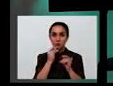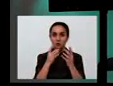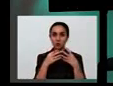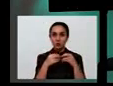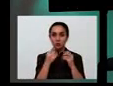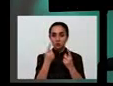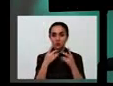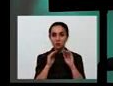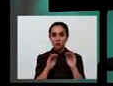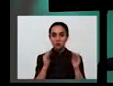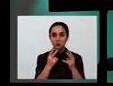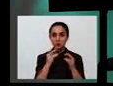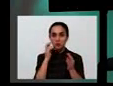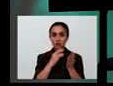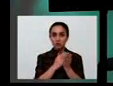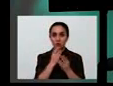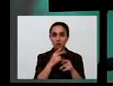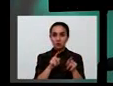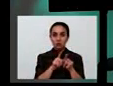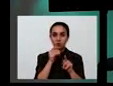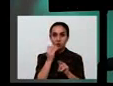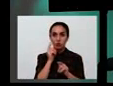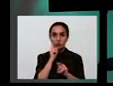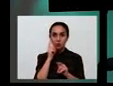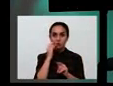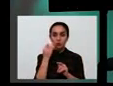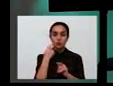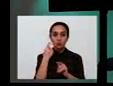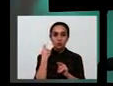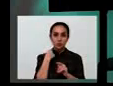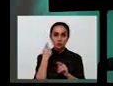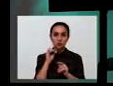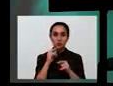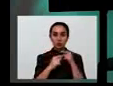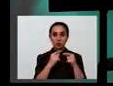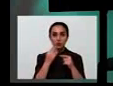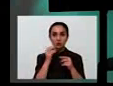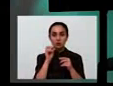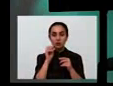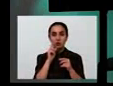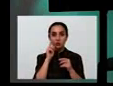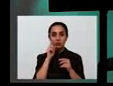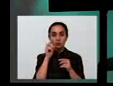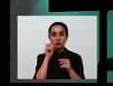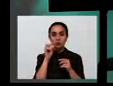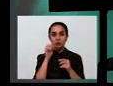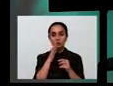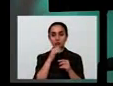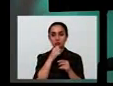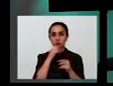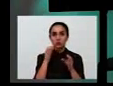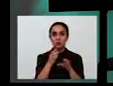bitta farzand siyosati natijasida mamlakatda yoshlar soni keksa avlod soniga nisbatan, demak,